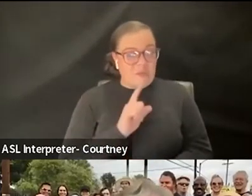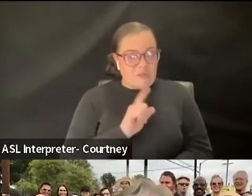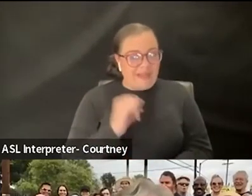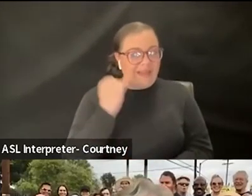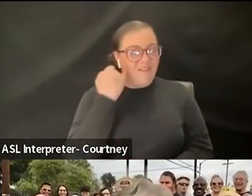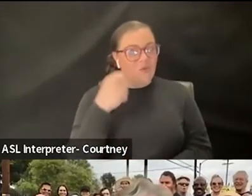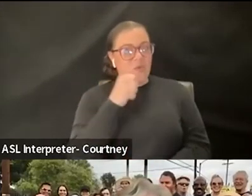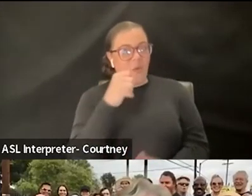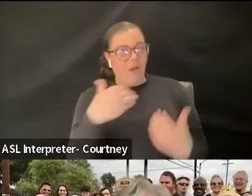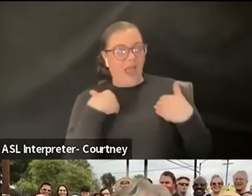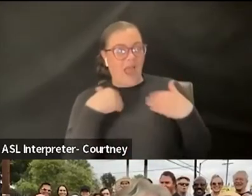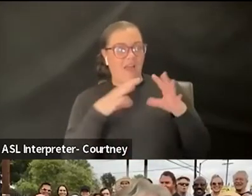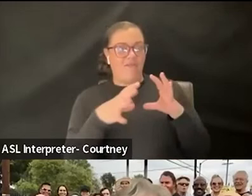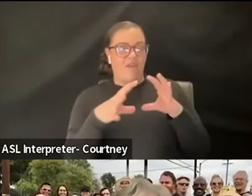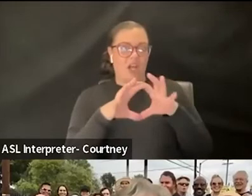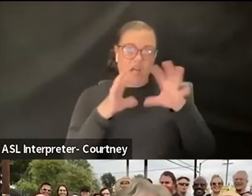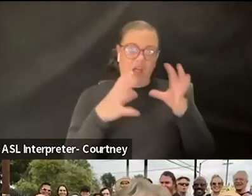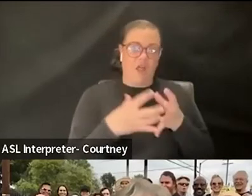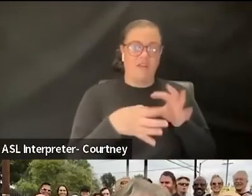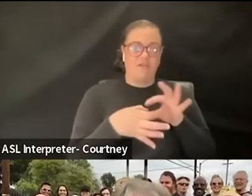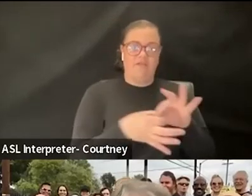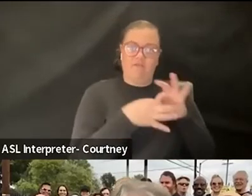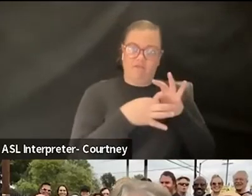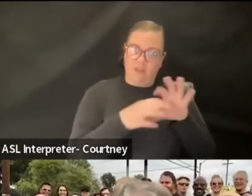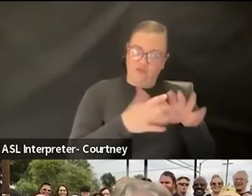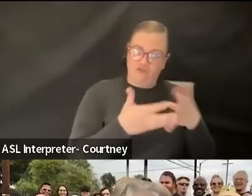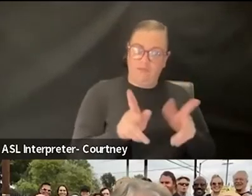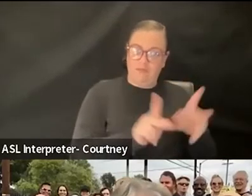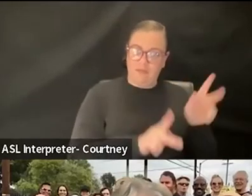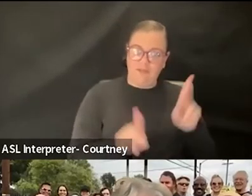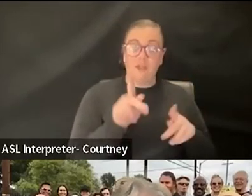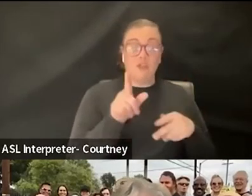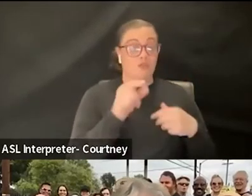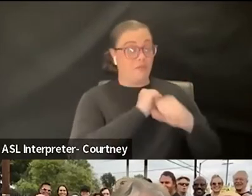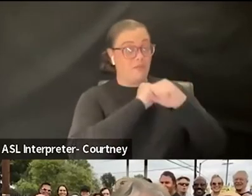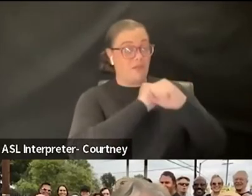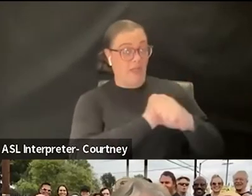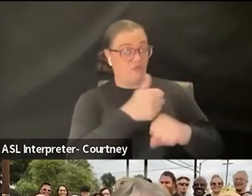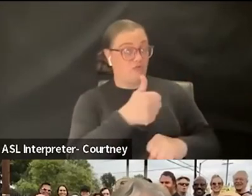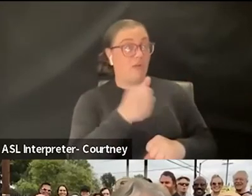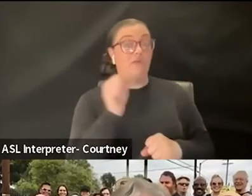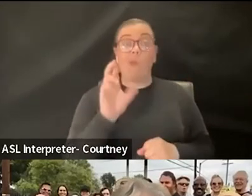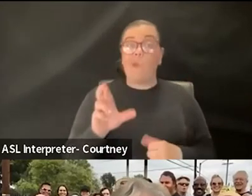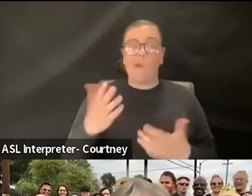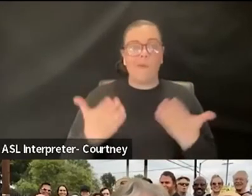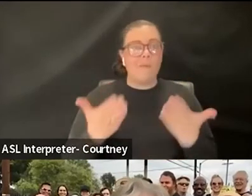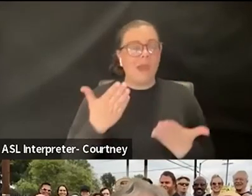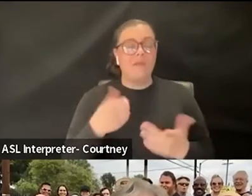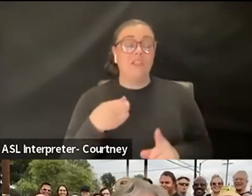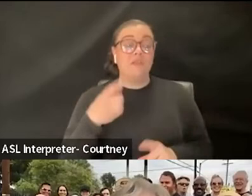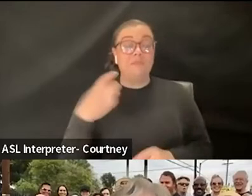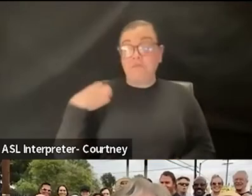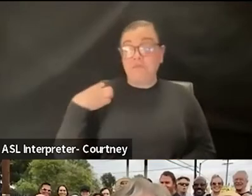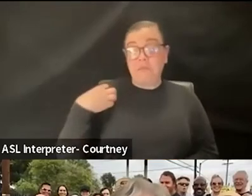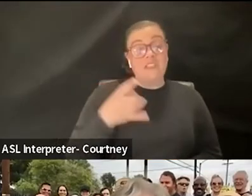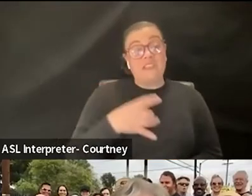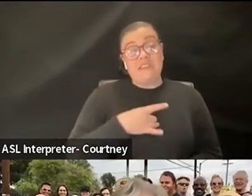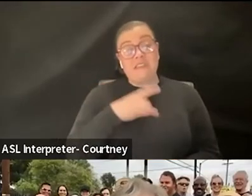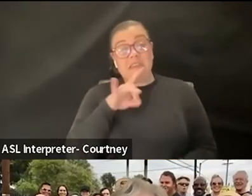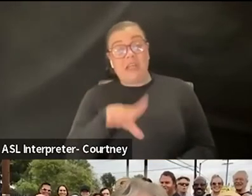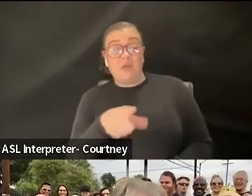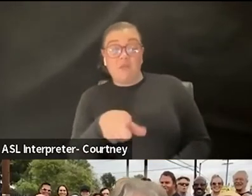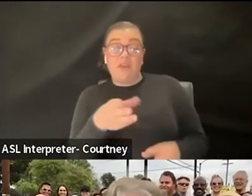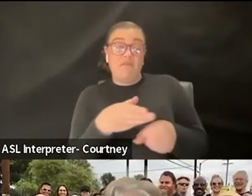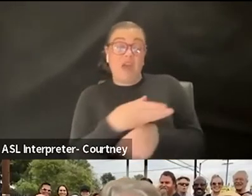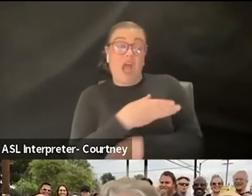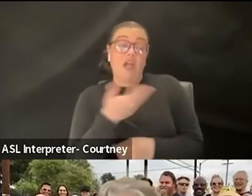protect yourself if maybe your boss doesn't like you, they just can't fire you for willy-nilly. you know, there has to be an absolute reason. So you don't